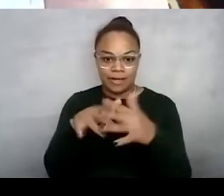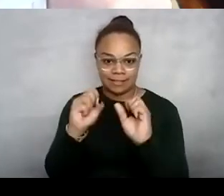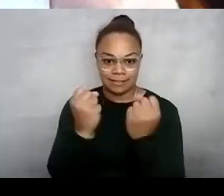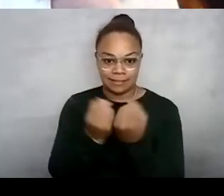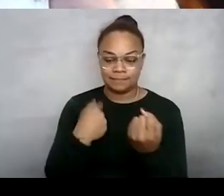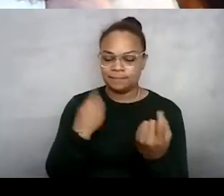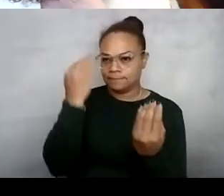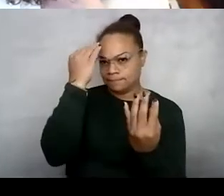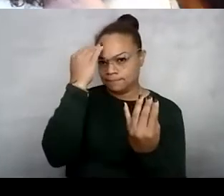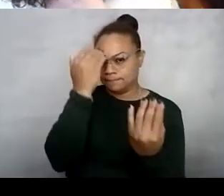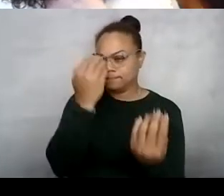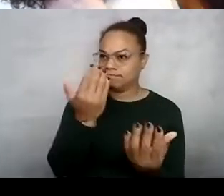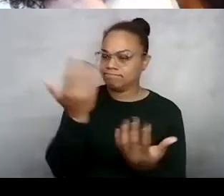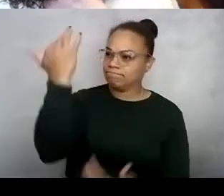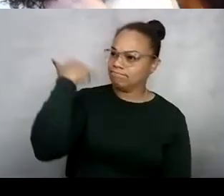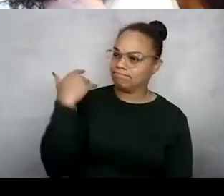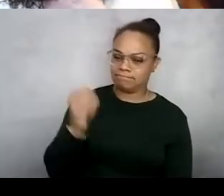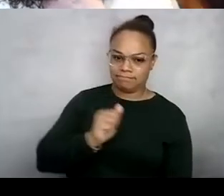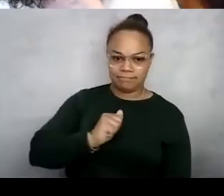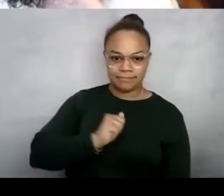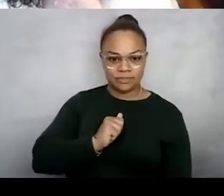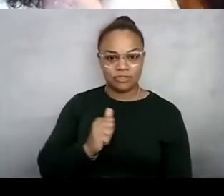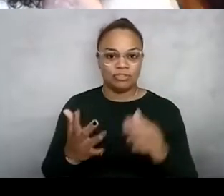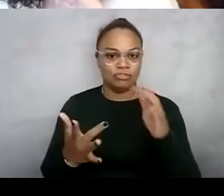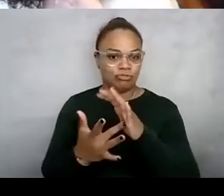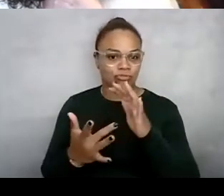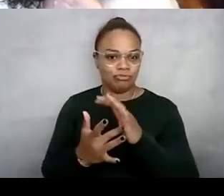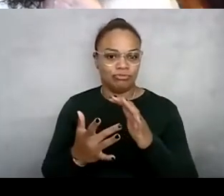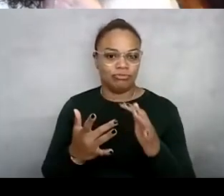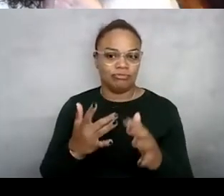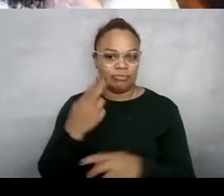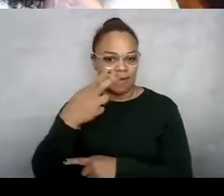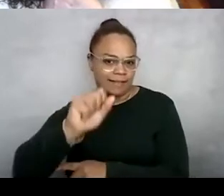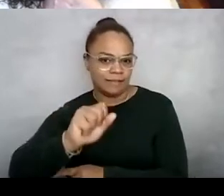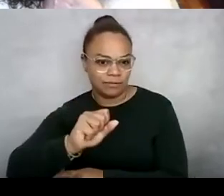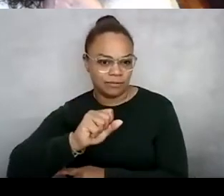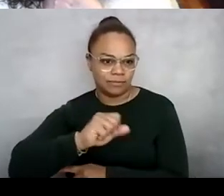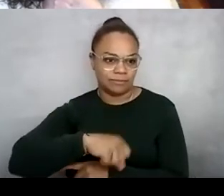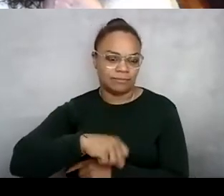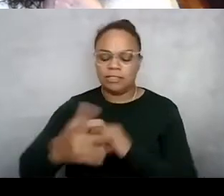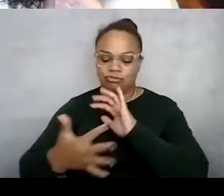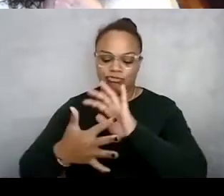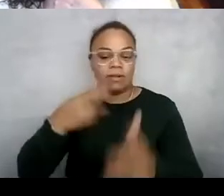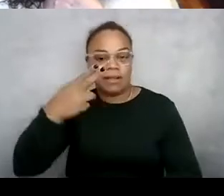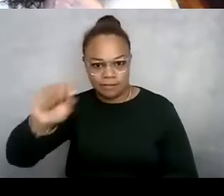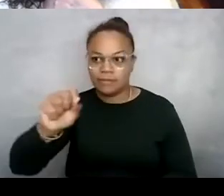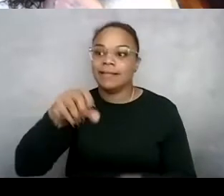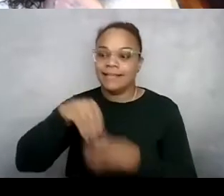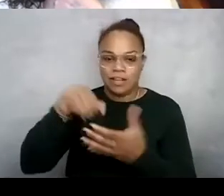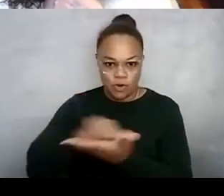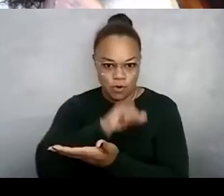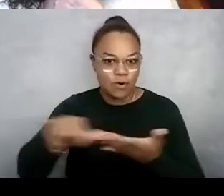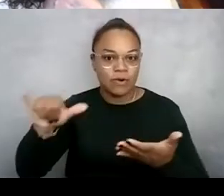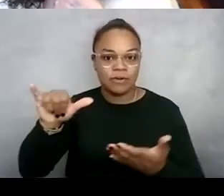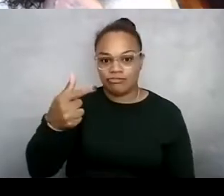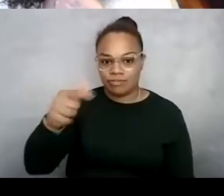was a junior in high school in 1965 in Schenectady, New York, home to GE. I remember it